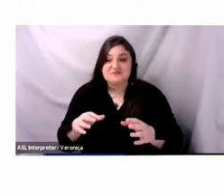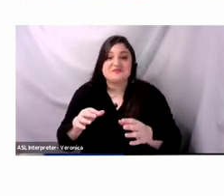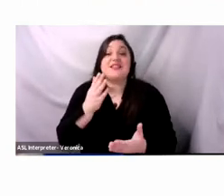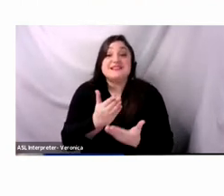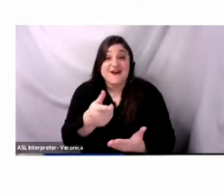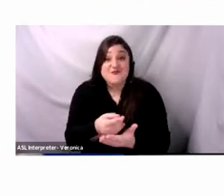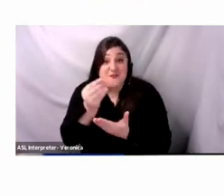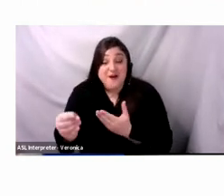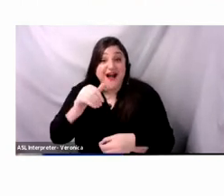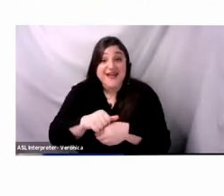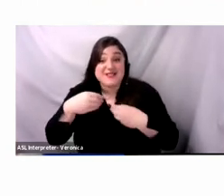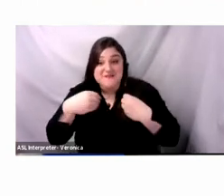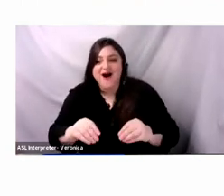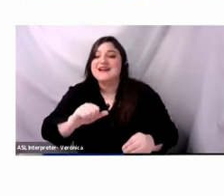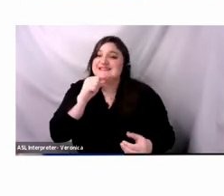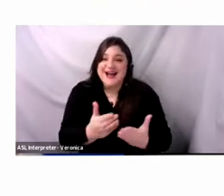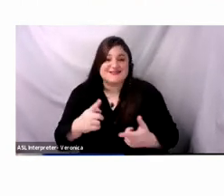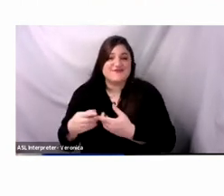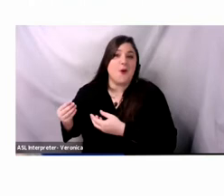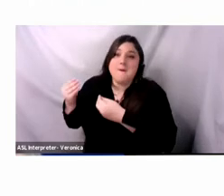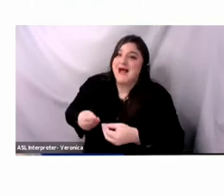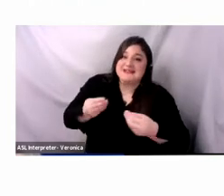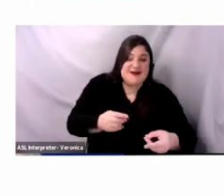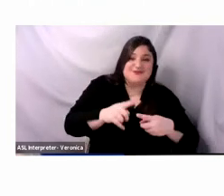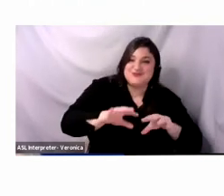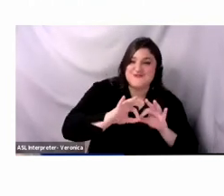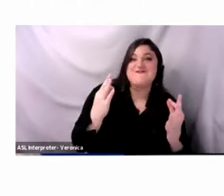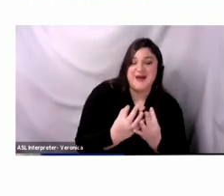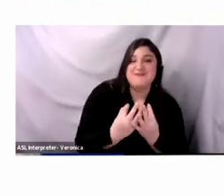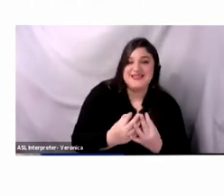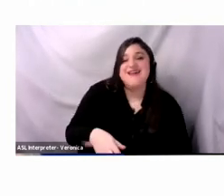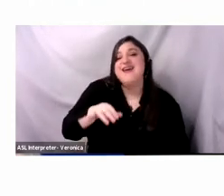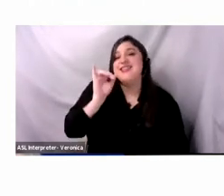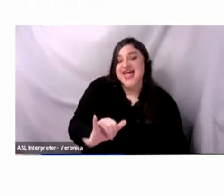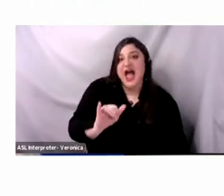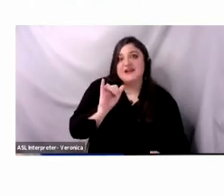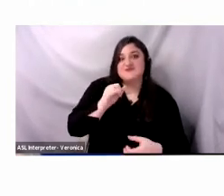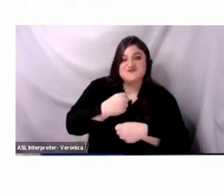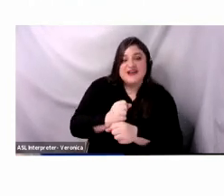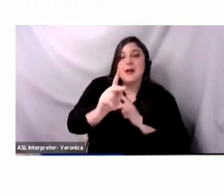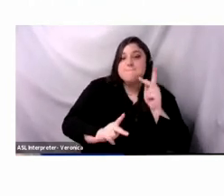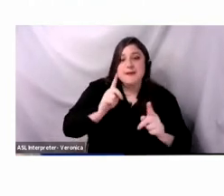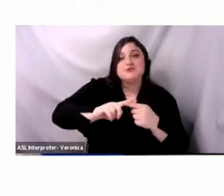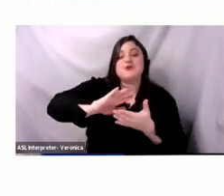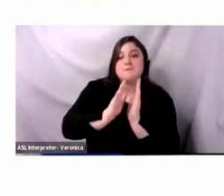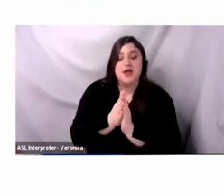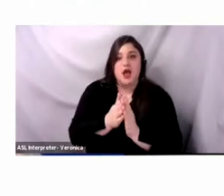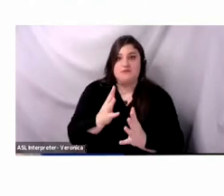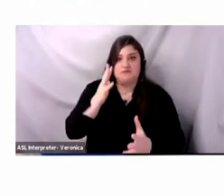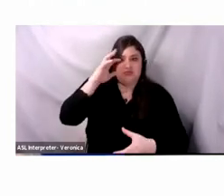Compromonto are not things that get passed down within families. This primes people to become consumers of new fast